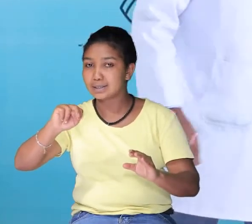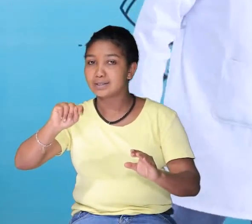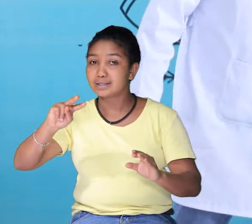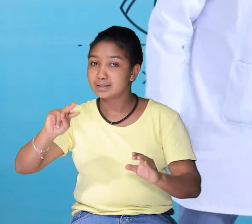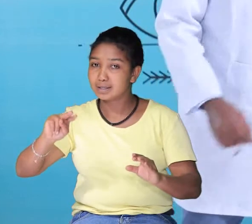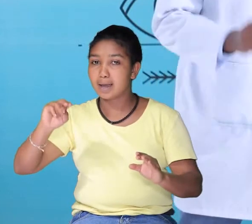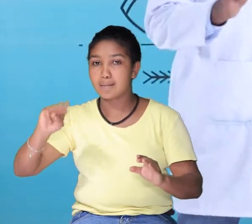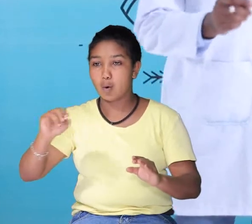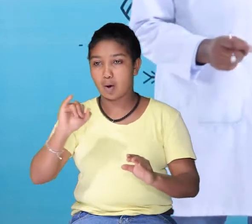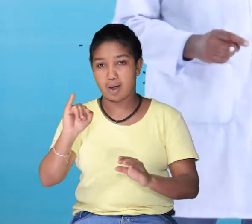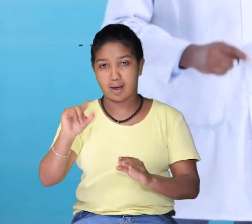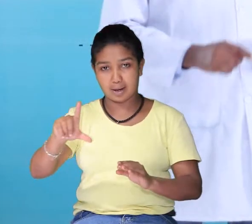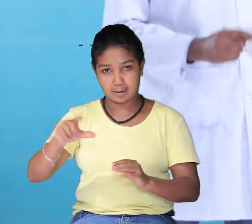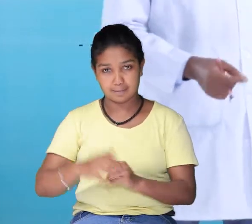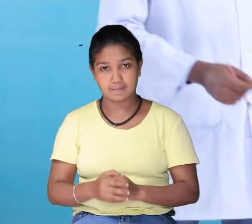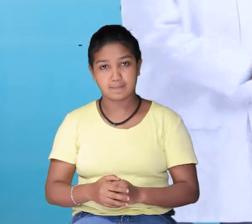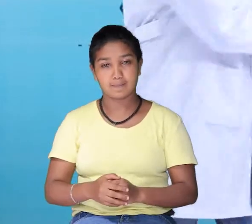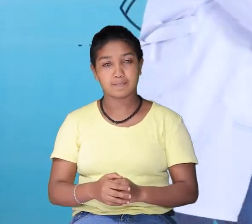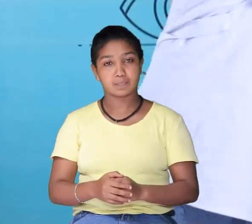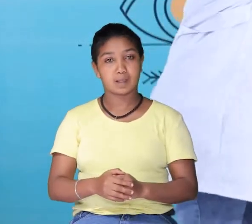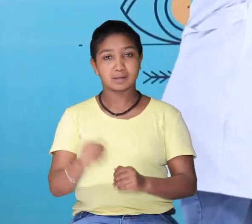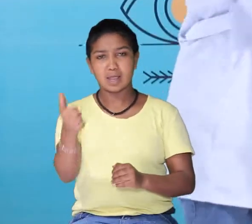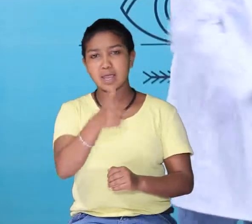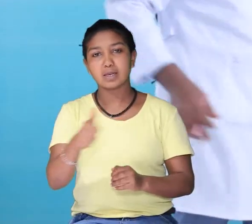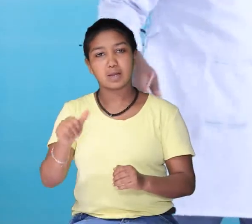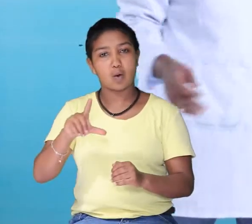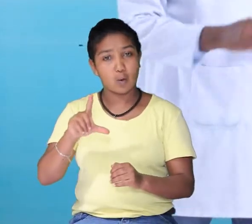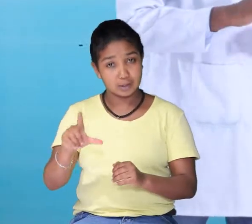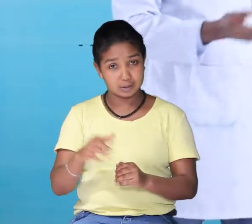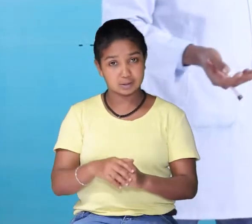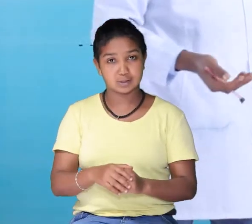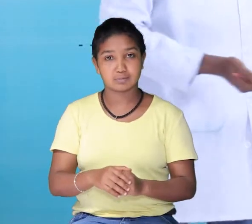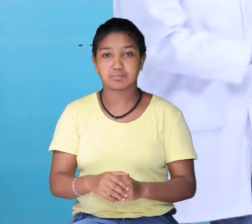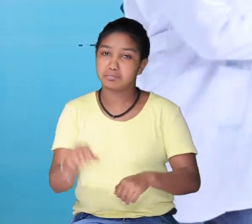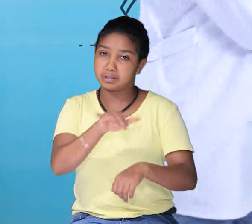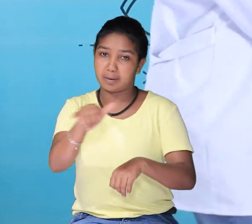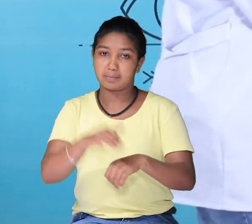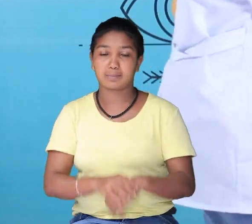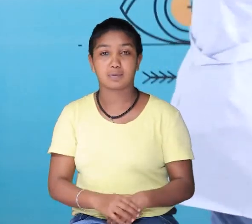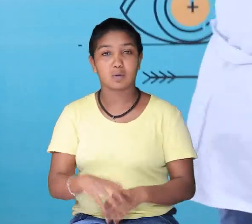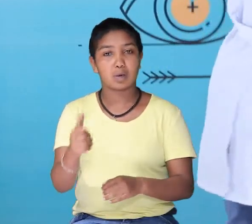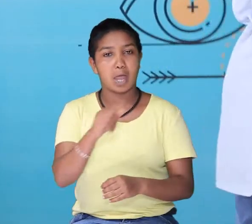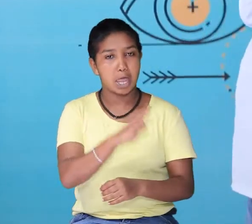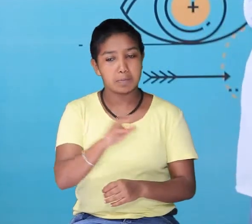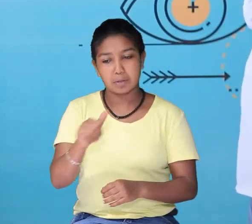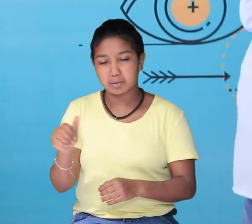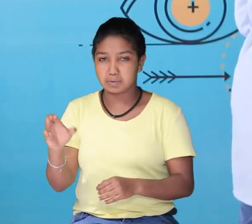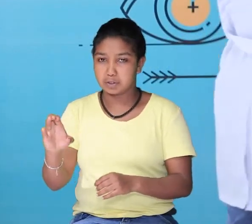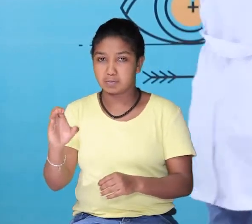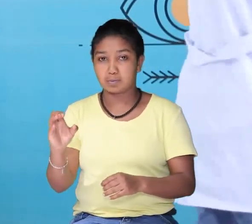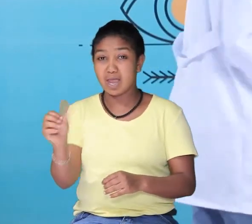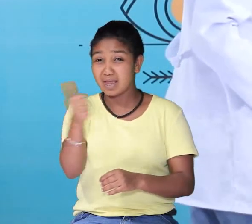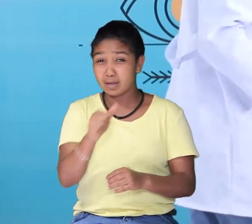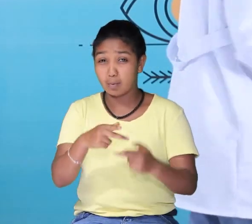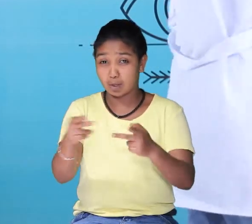at these two specified locations, or at any location, is actually remains the same. Whether it is at A, B, C, or